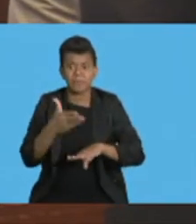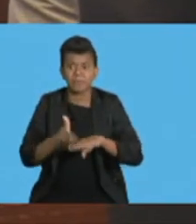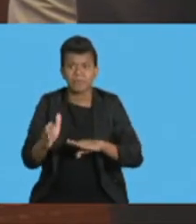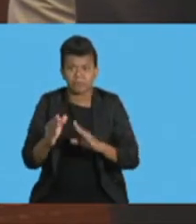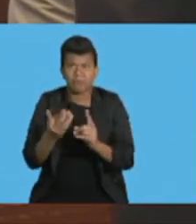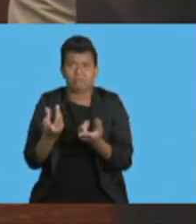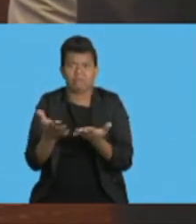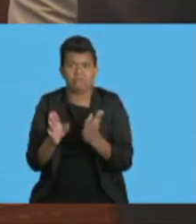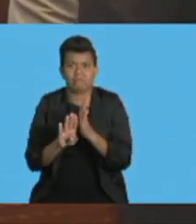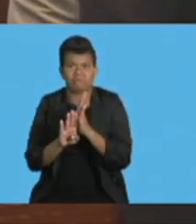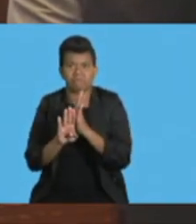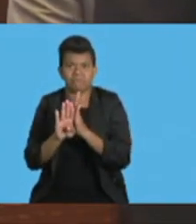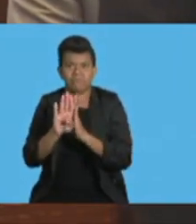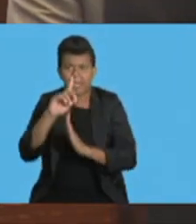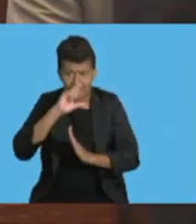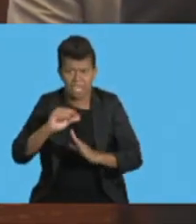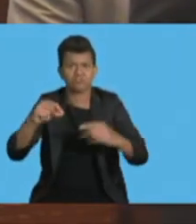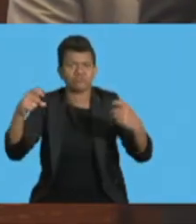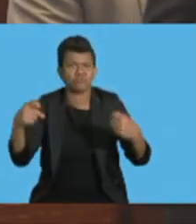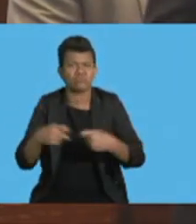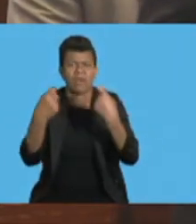land can become a challenge.